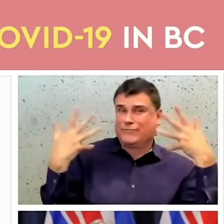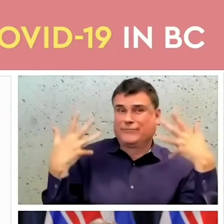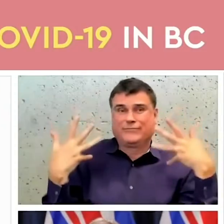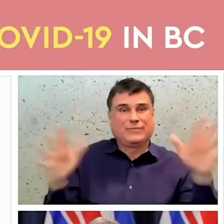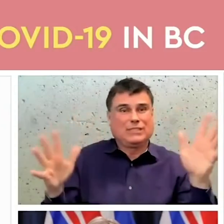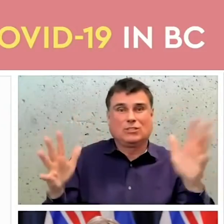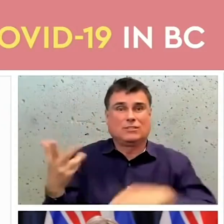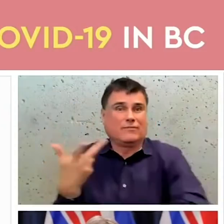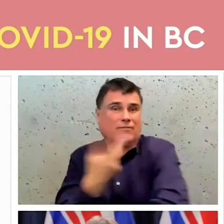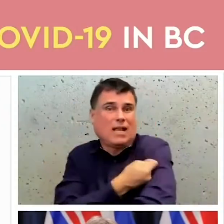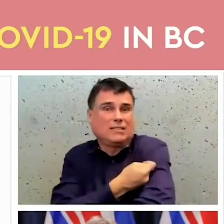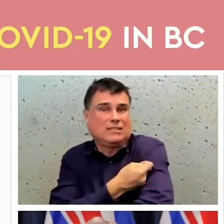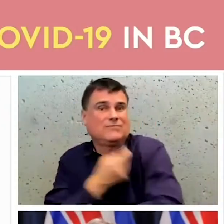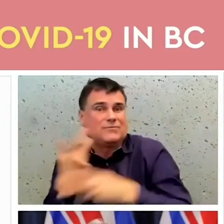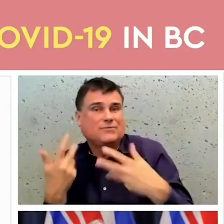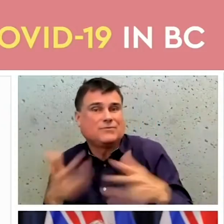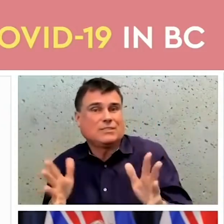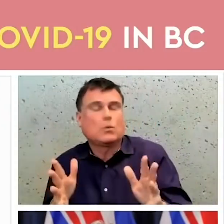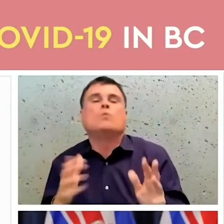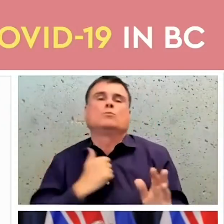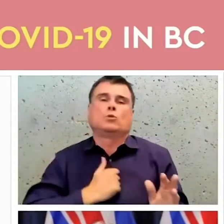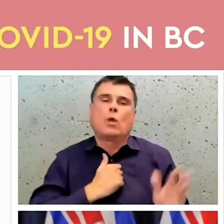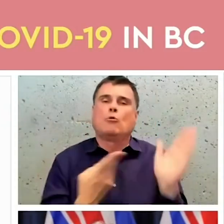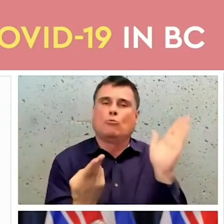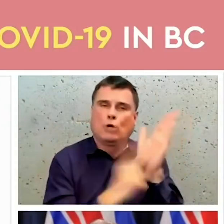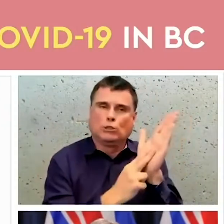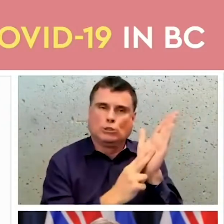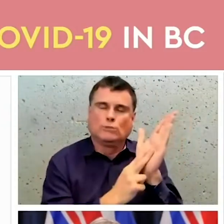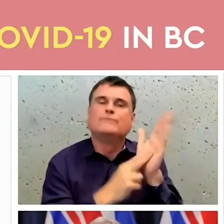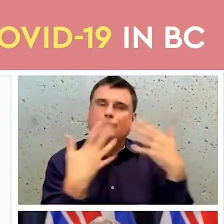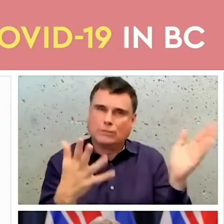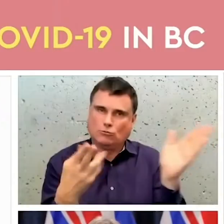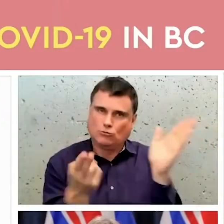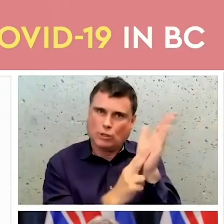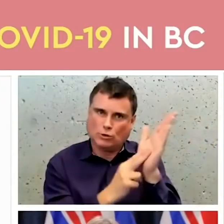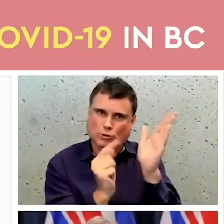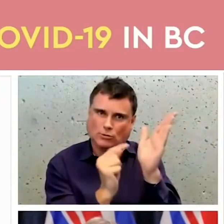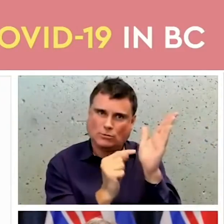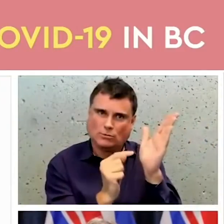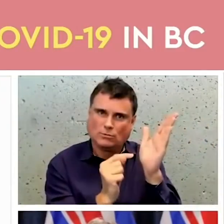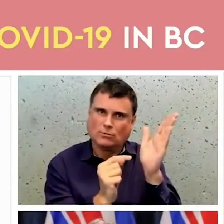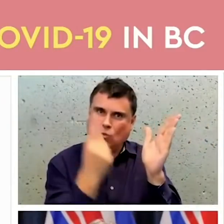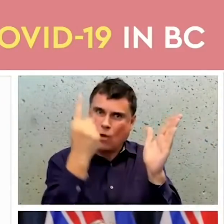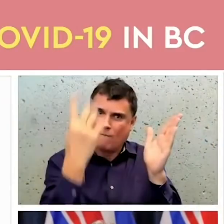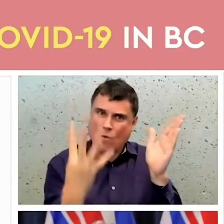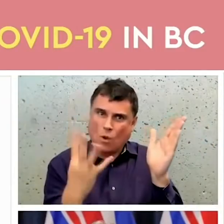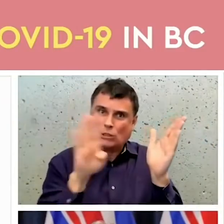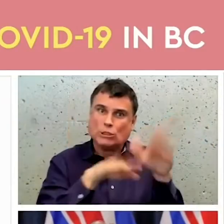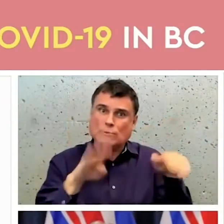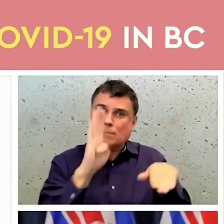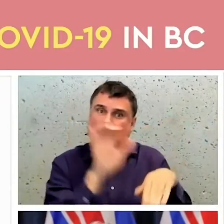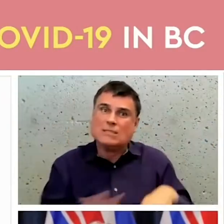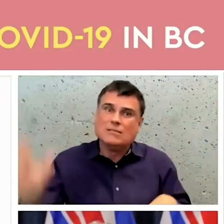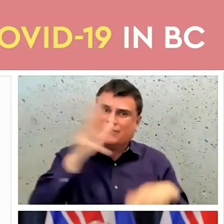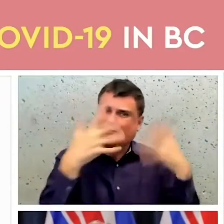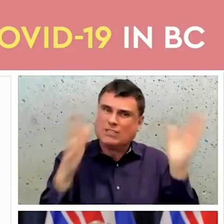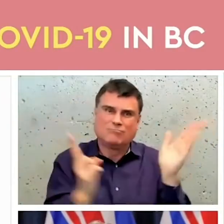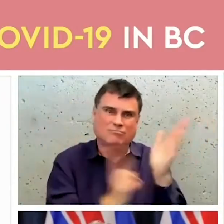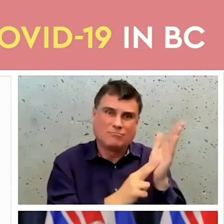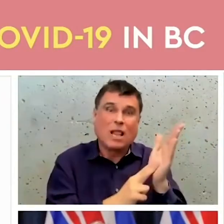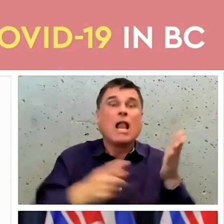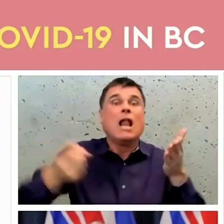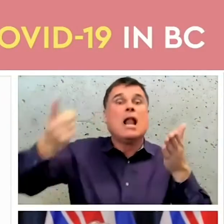go, and we will be proceeding with the campaign when our clinics open on the 29th of November, next